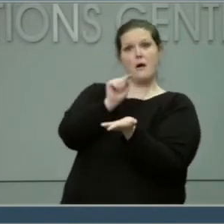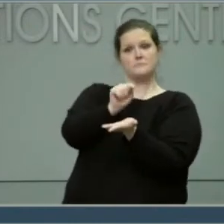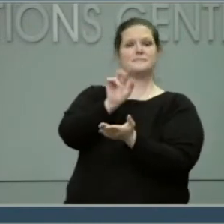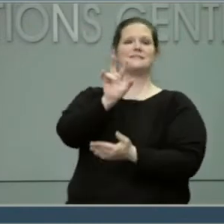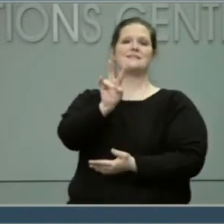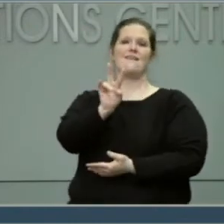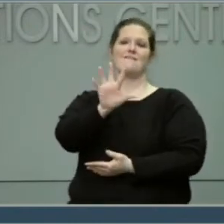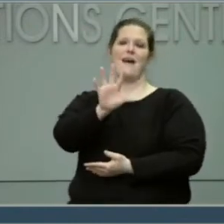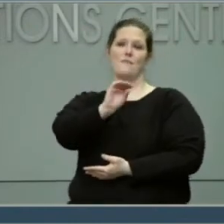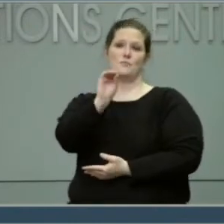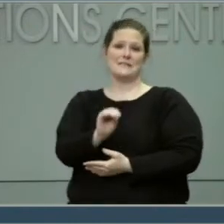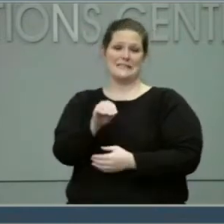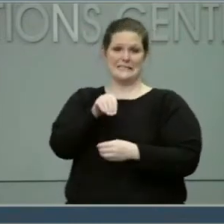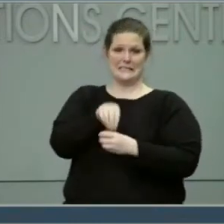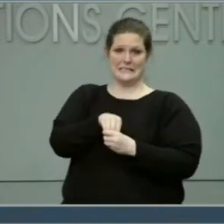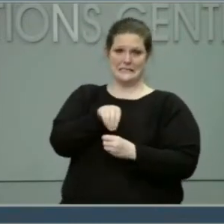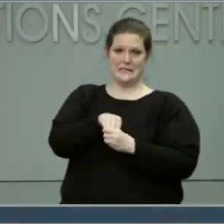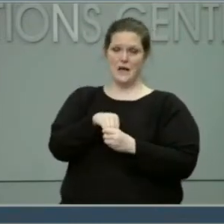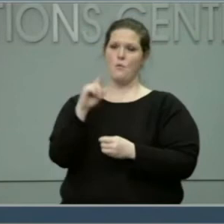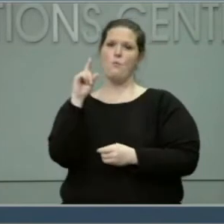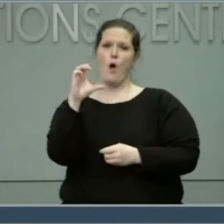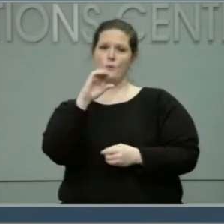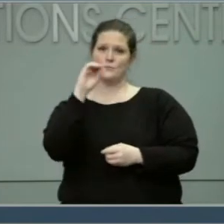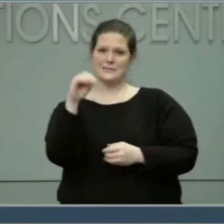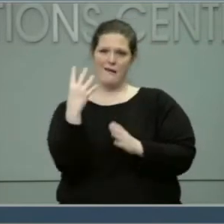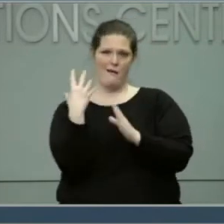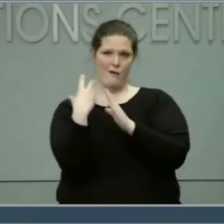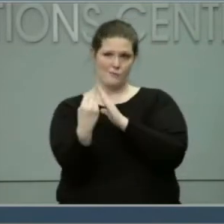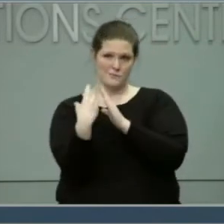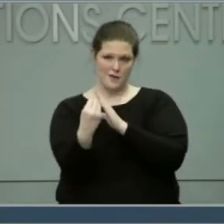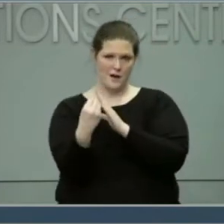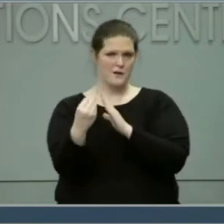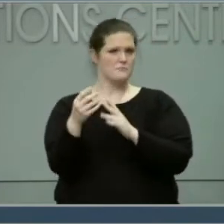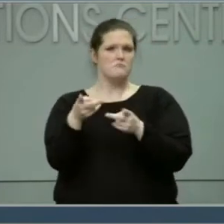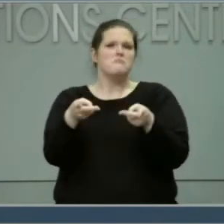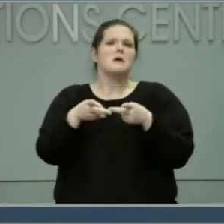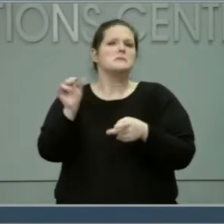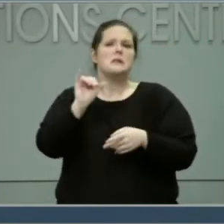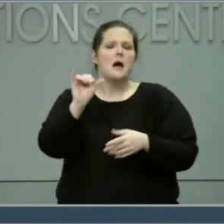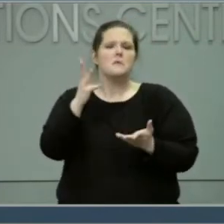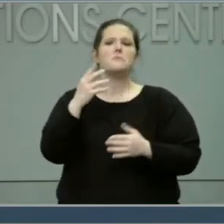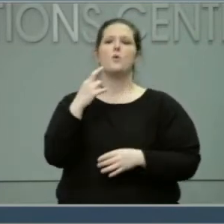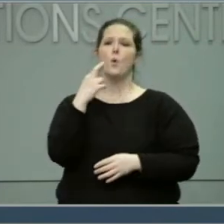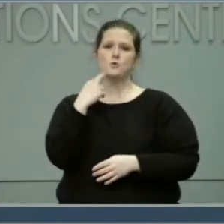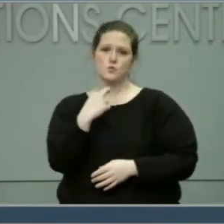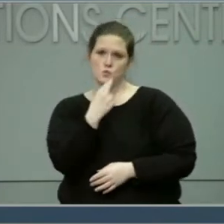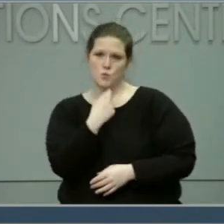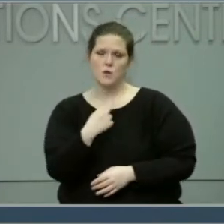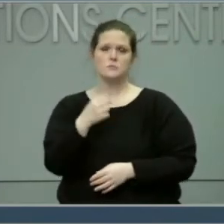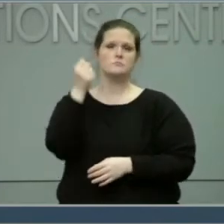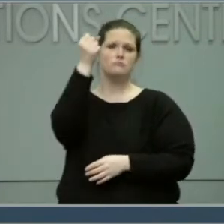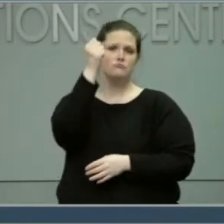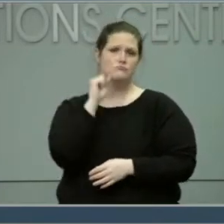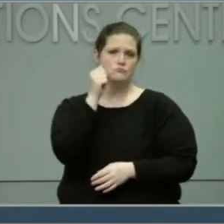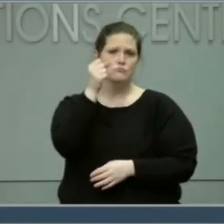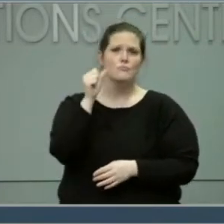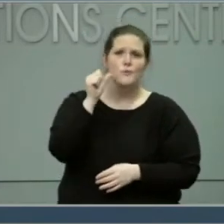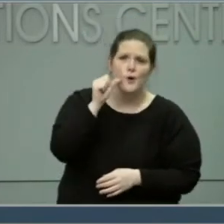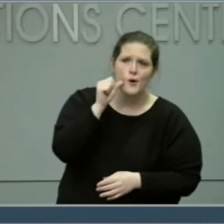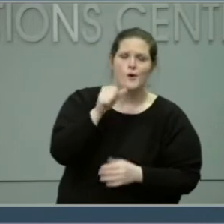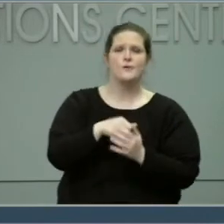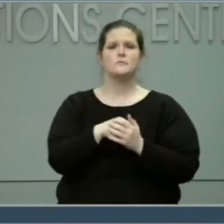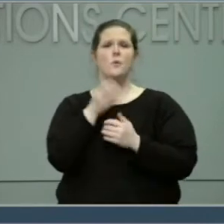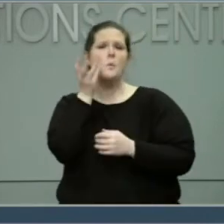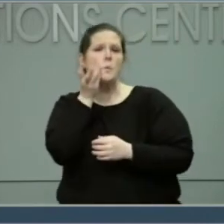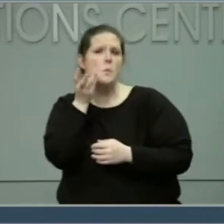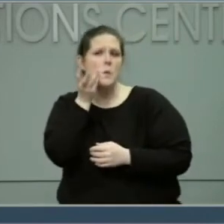up to 100% outdoors. They include restaurants, breweries, wineries, amusement parks, gyms